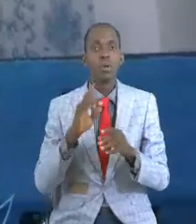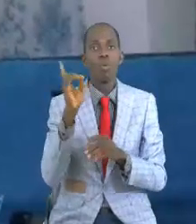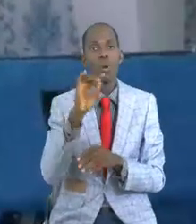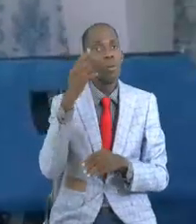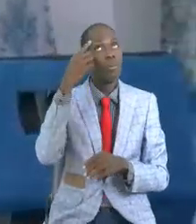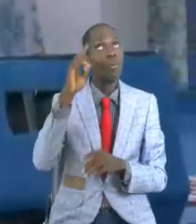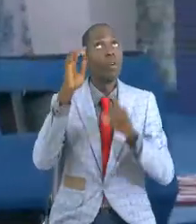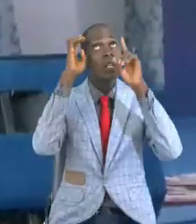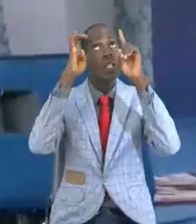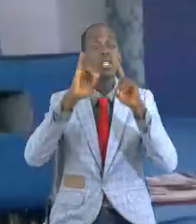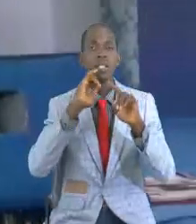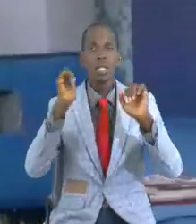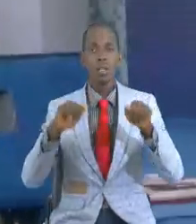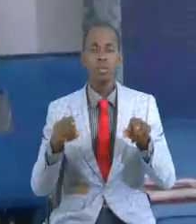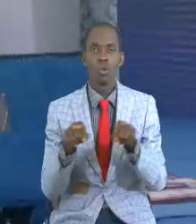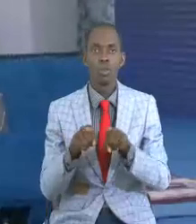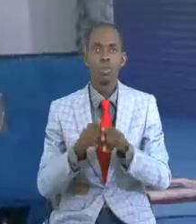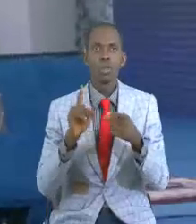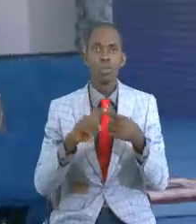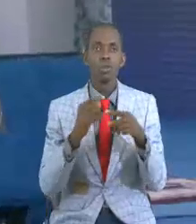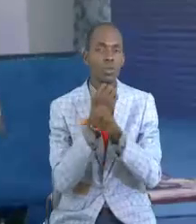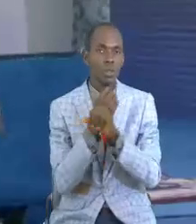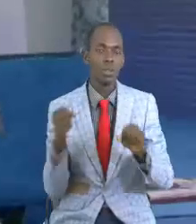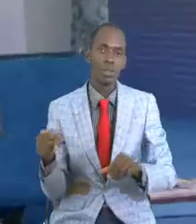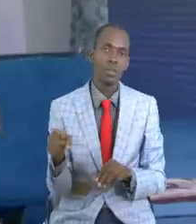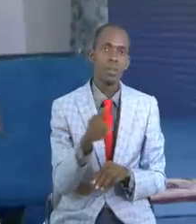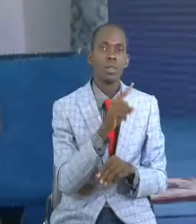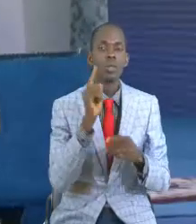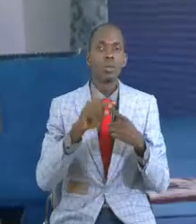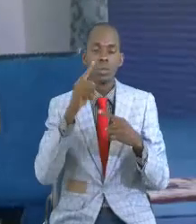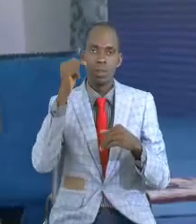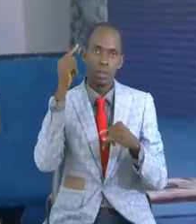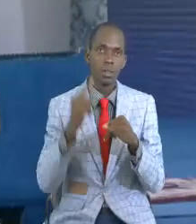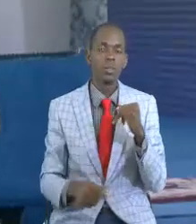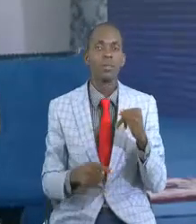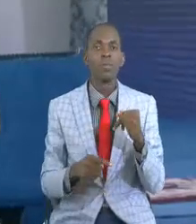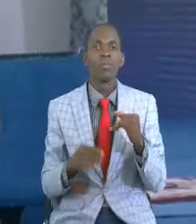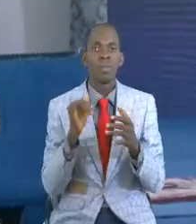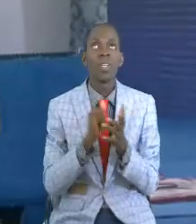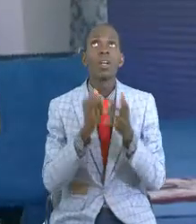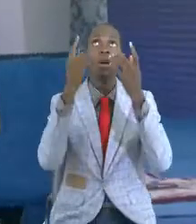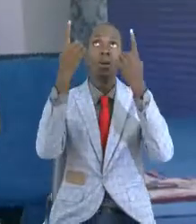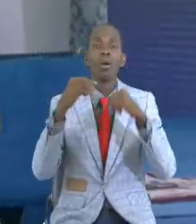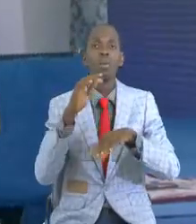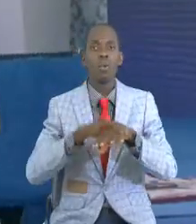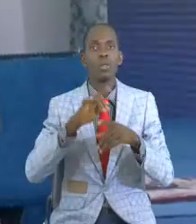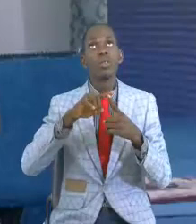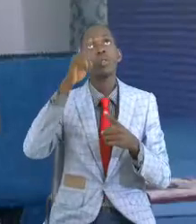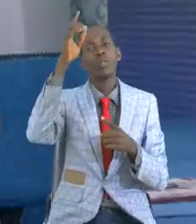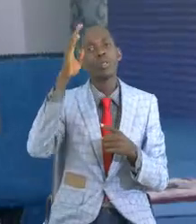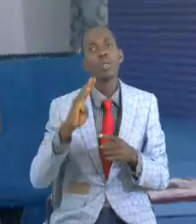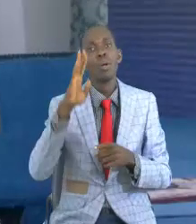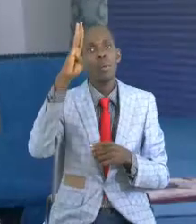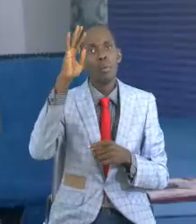able also to save them to the uttermost that come unto God by